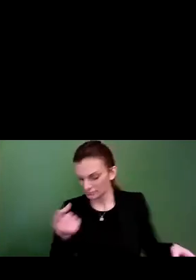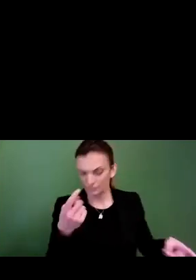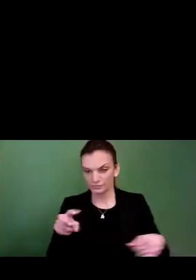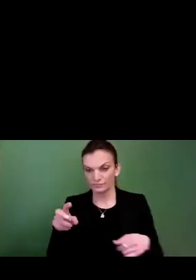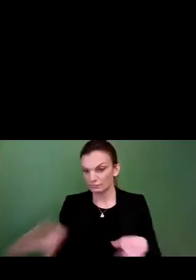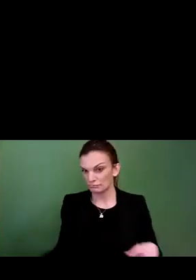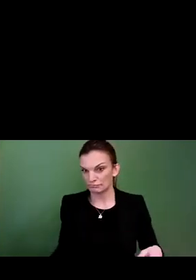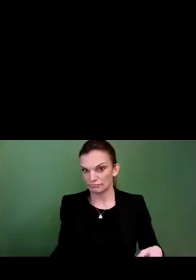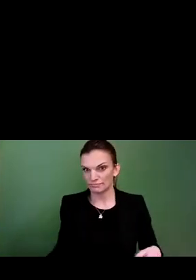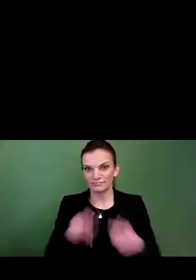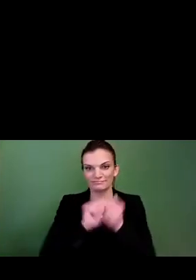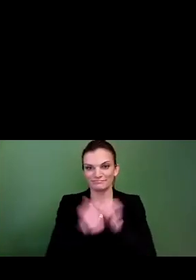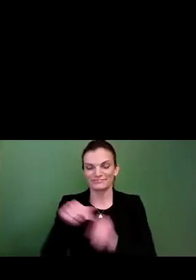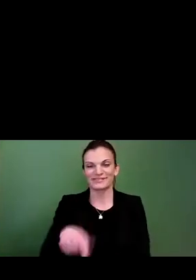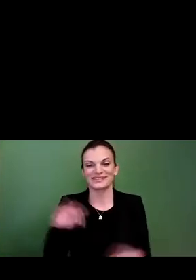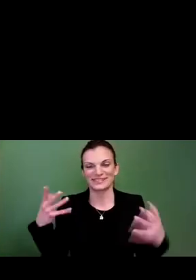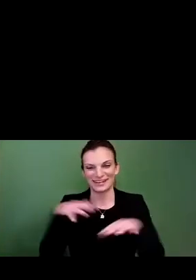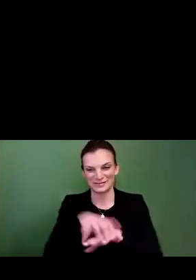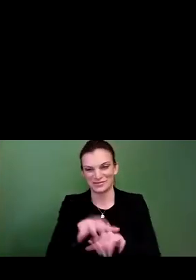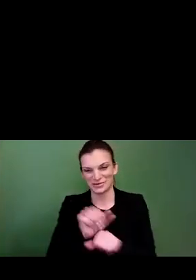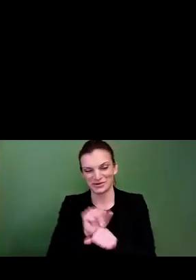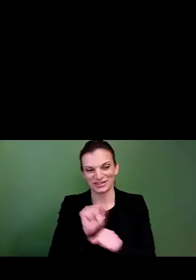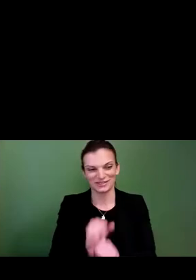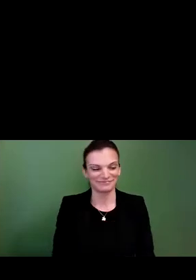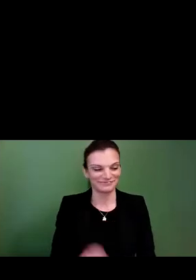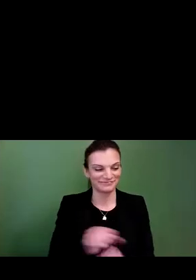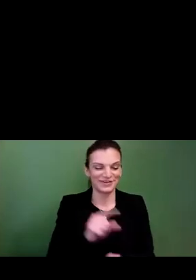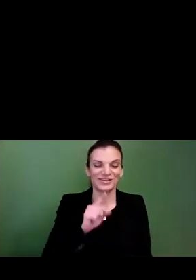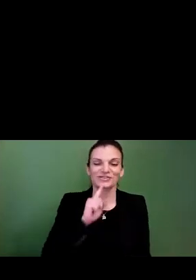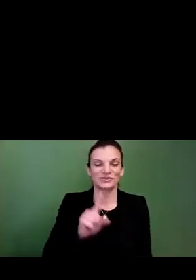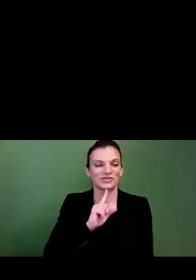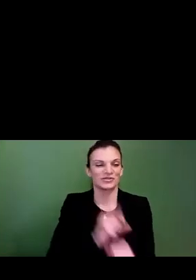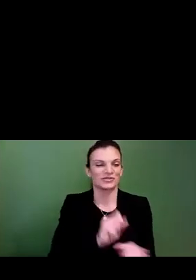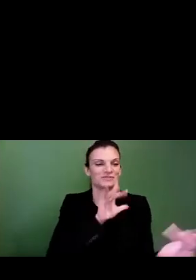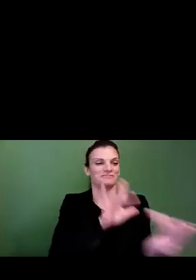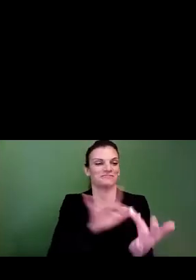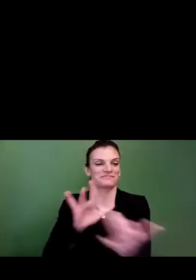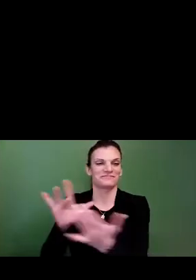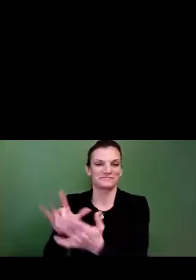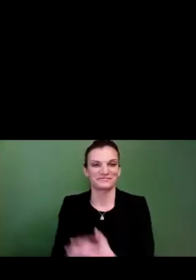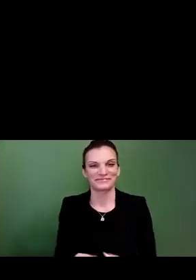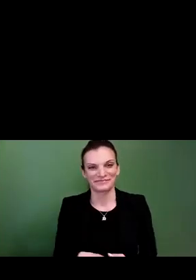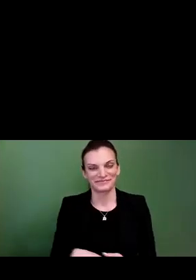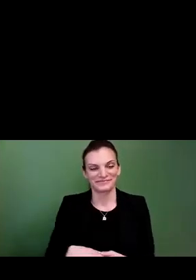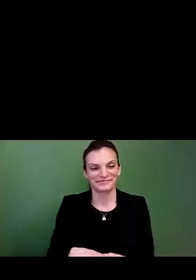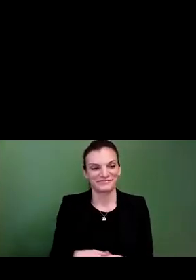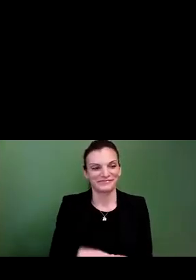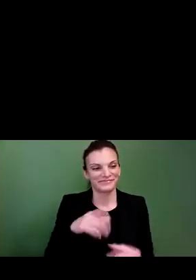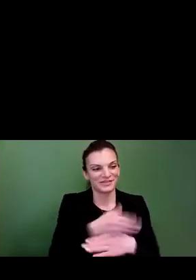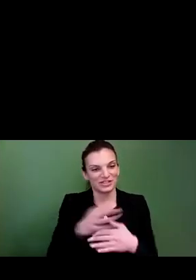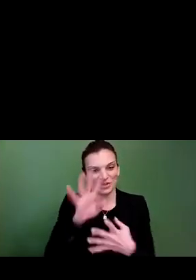this hybrid work and getting to know people. So make sure you're reaching out. And number 5, share a